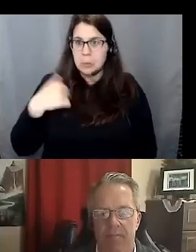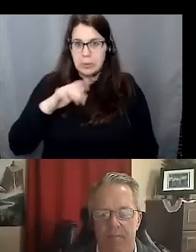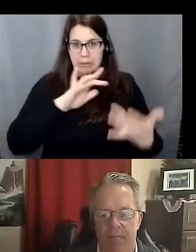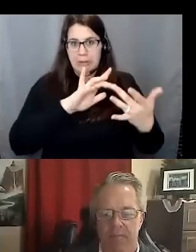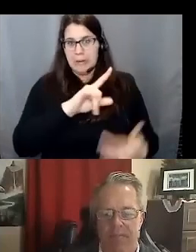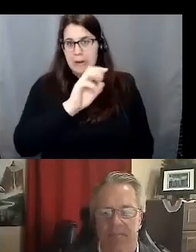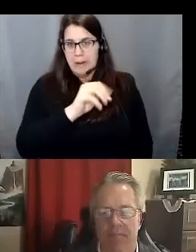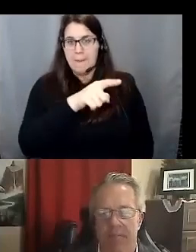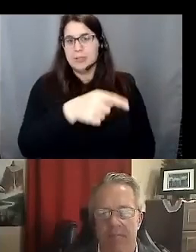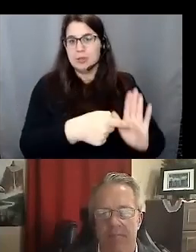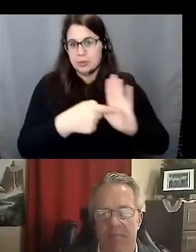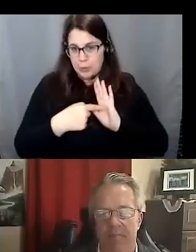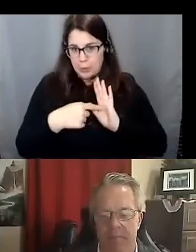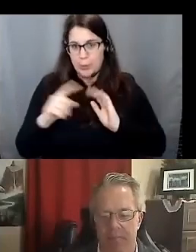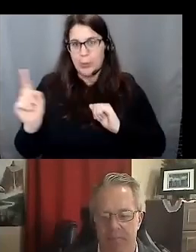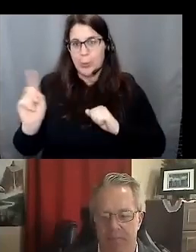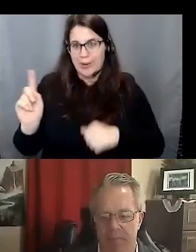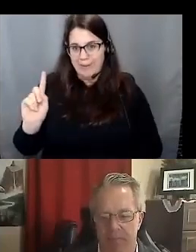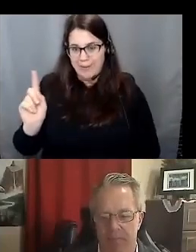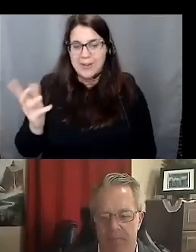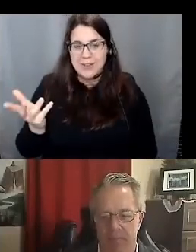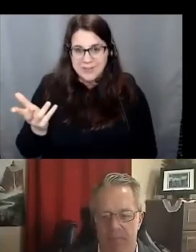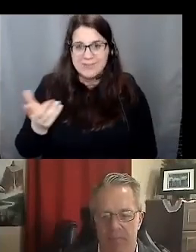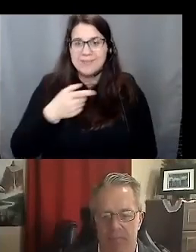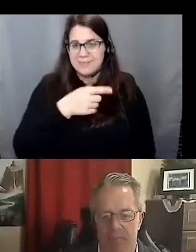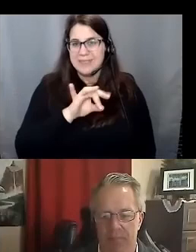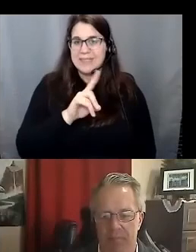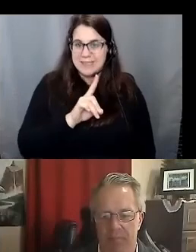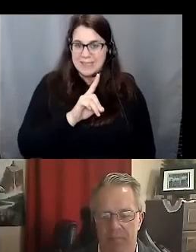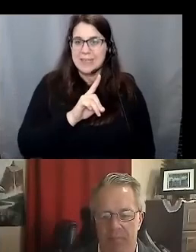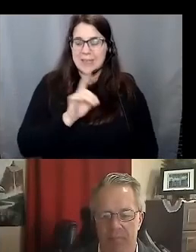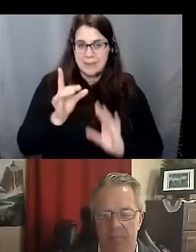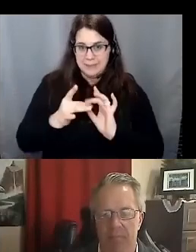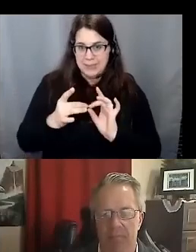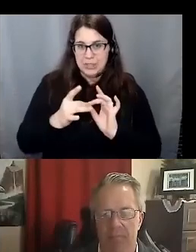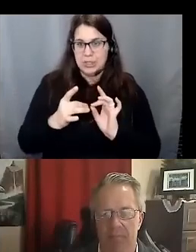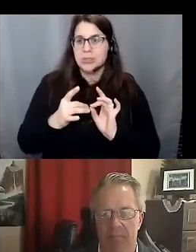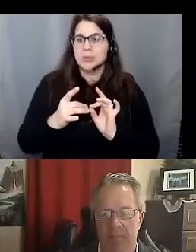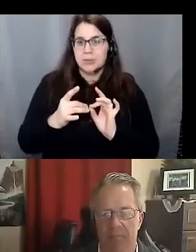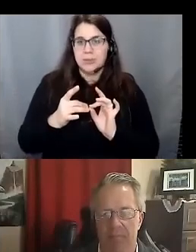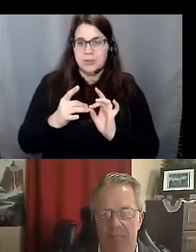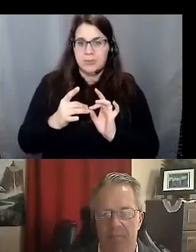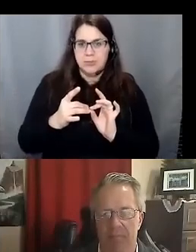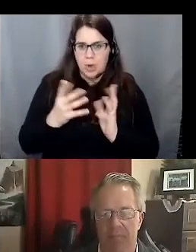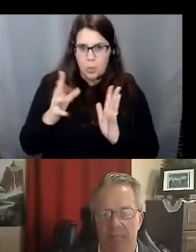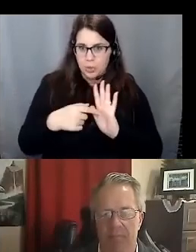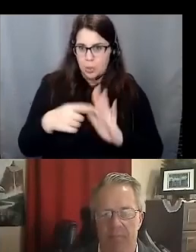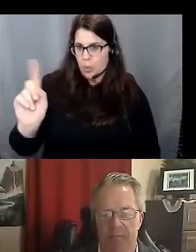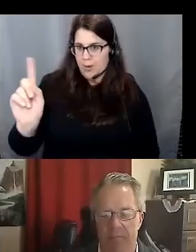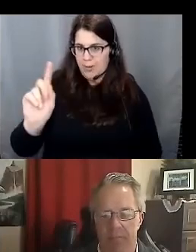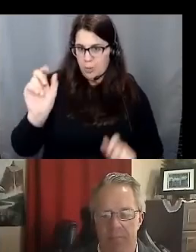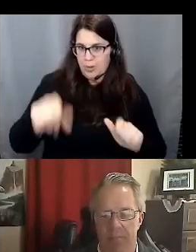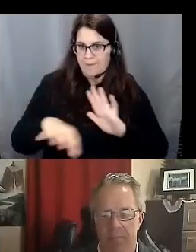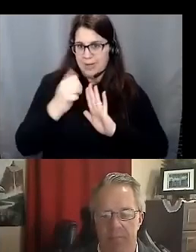quick, and he helped us on that. And of course, he did mention that during the training of where folks can find their